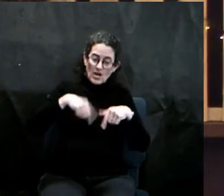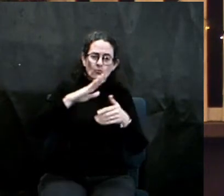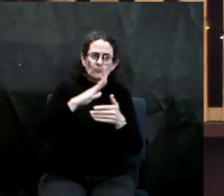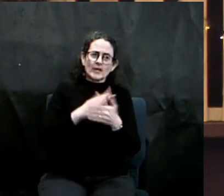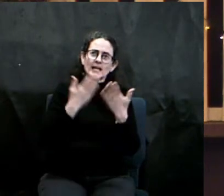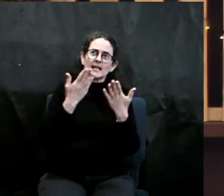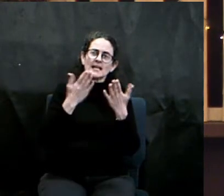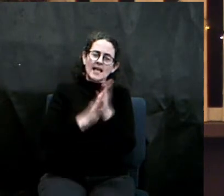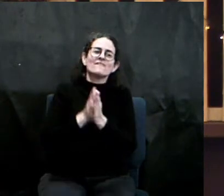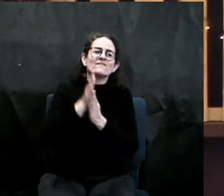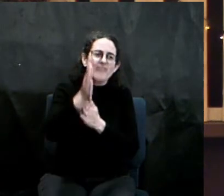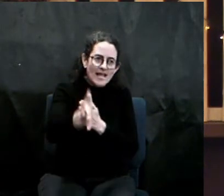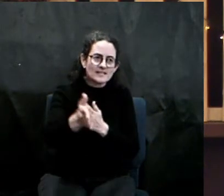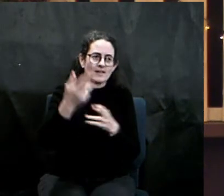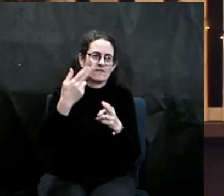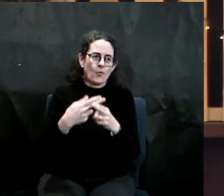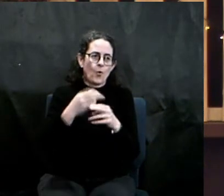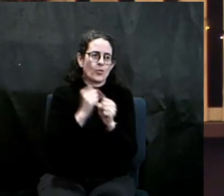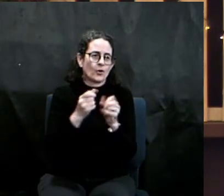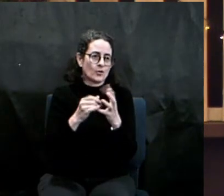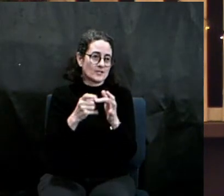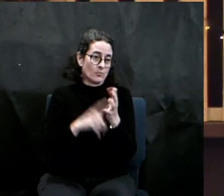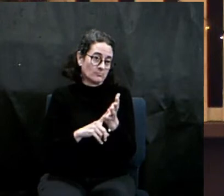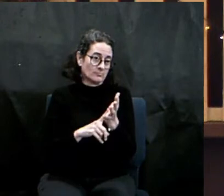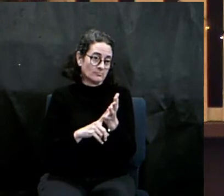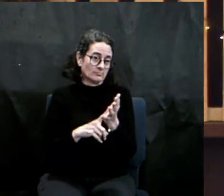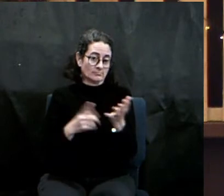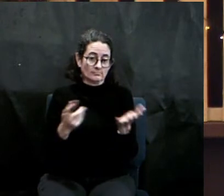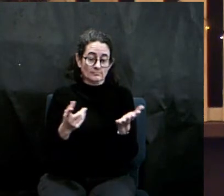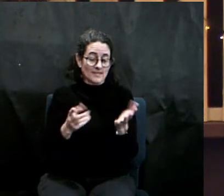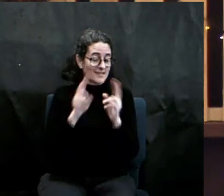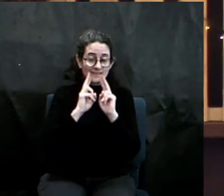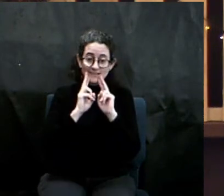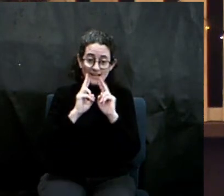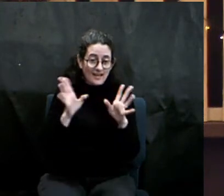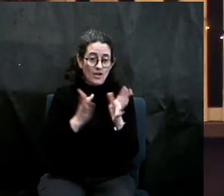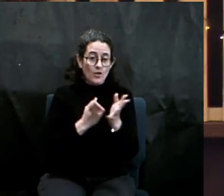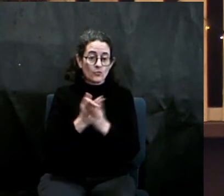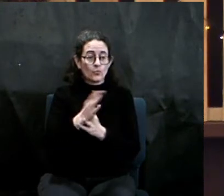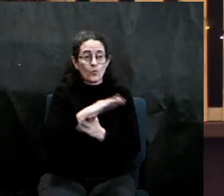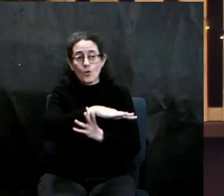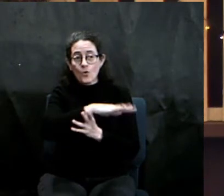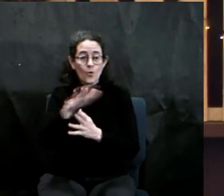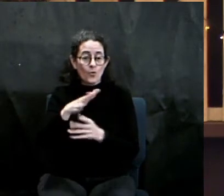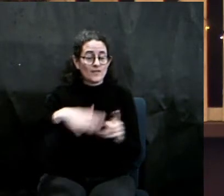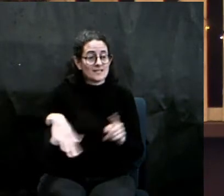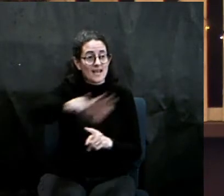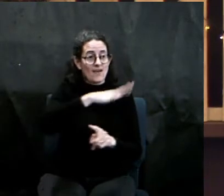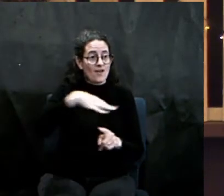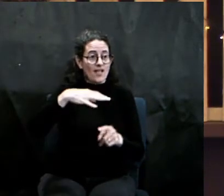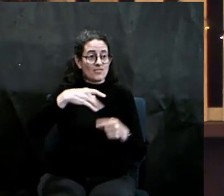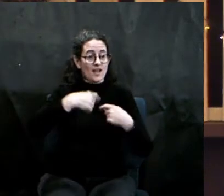to advance the gospel. As a result, it has become clear throughout the whole palace guard and to everyone else that I